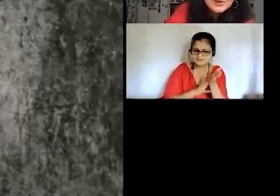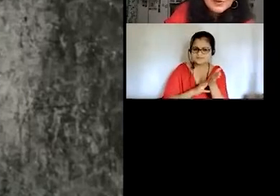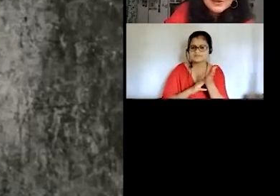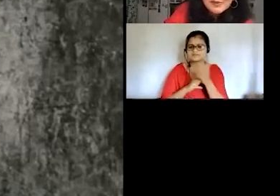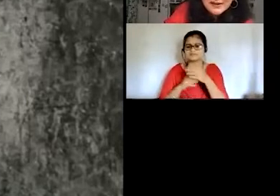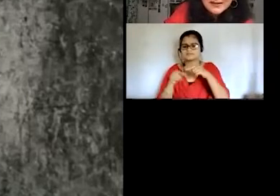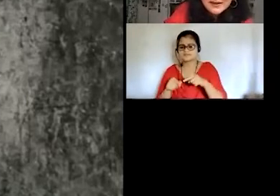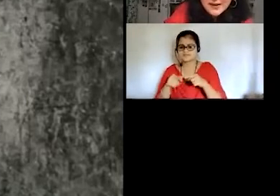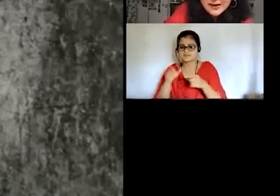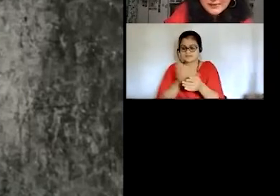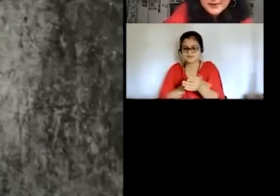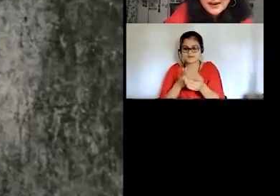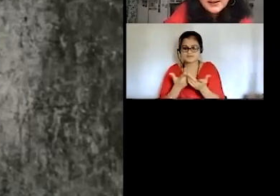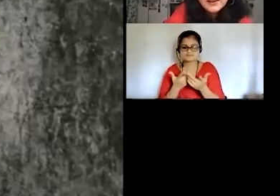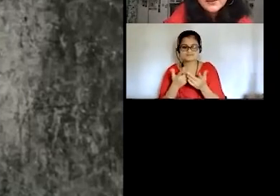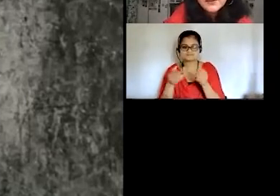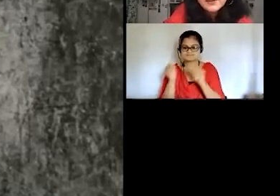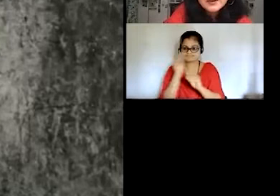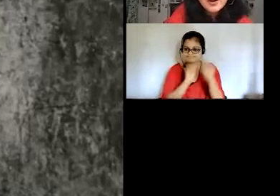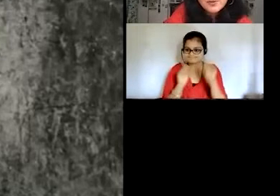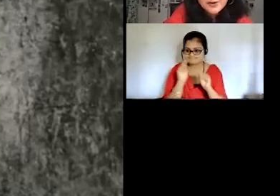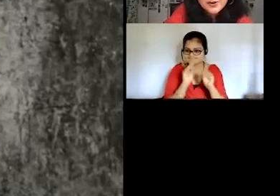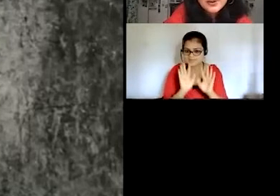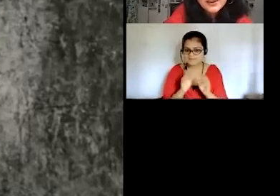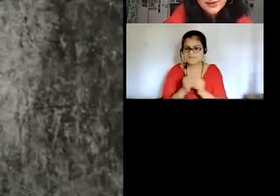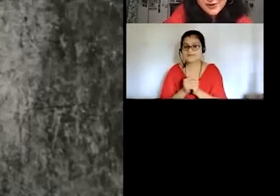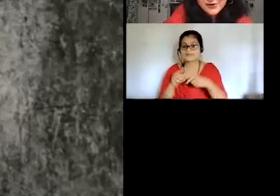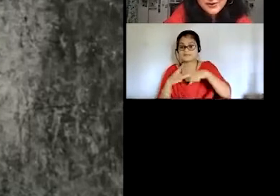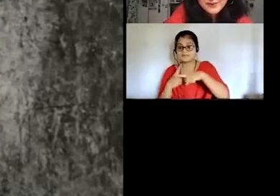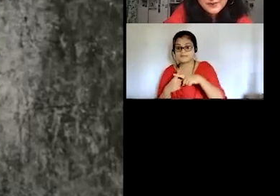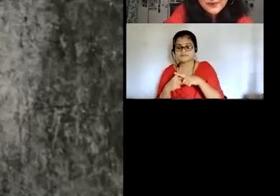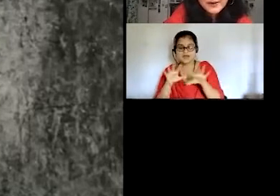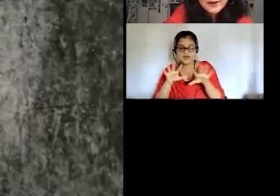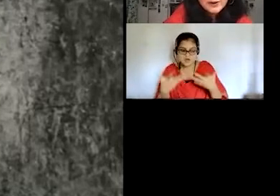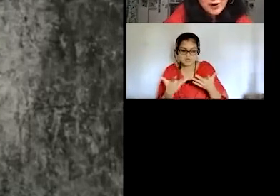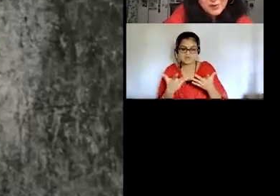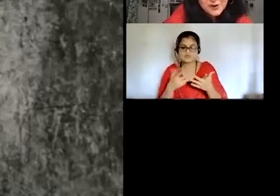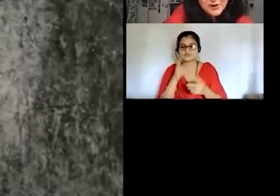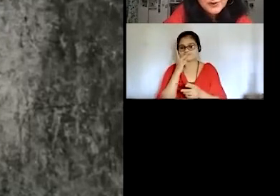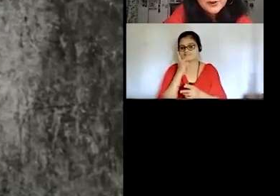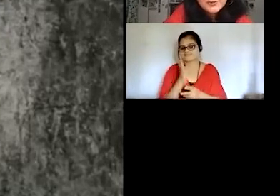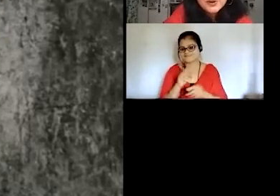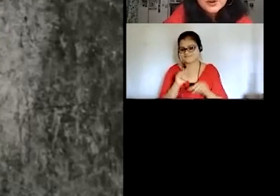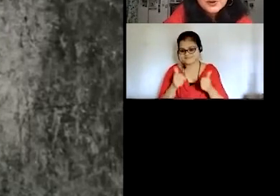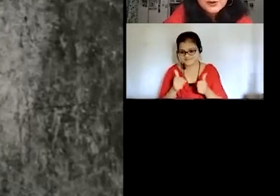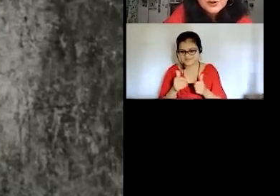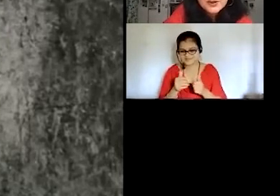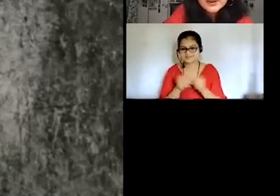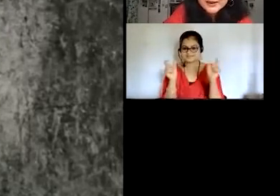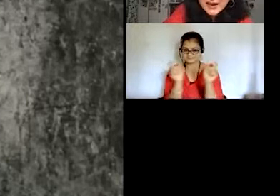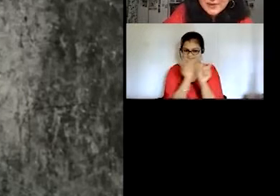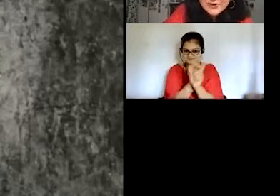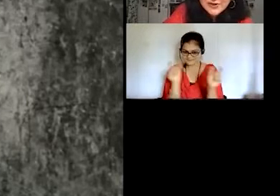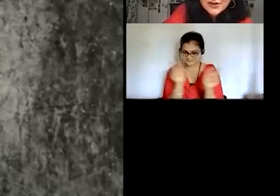is music's pattern in time, and it gives the composition its structure. The component of rhythm would include